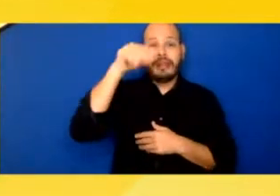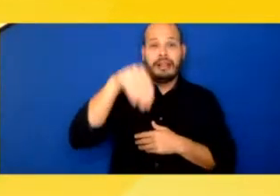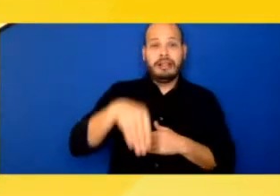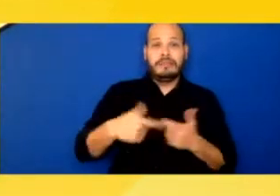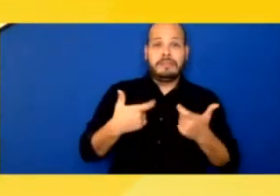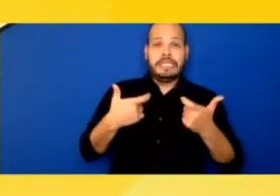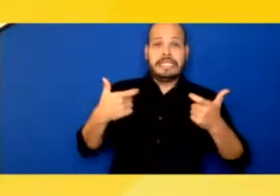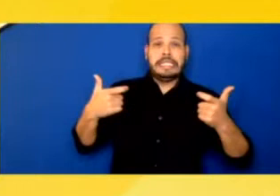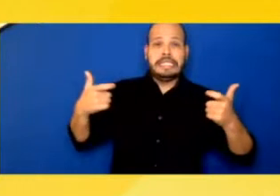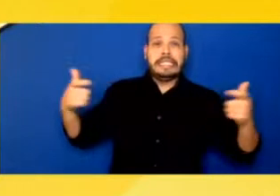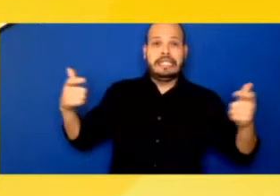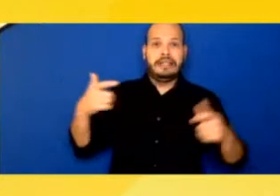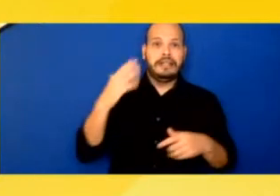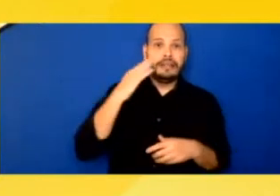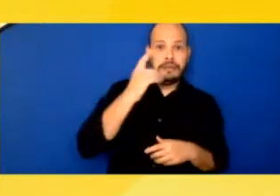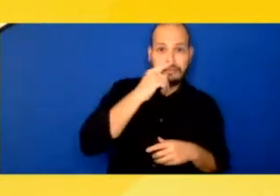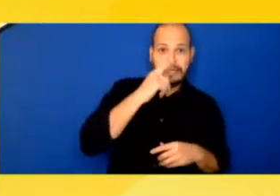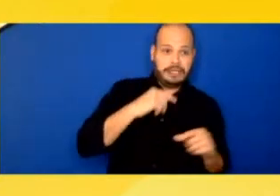your neutrality."